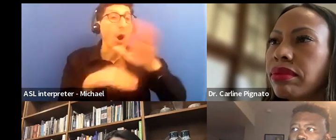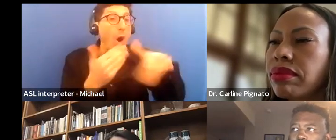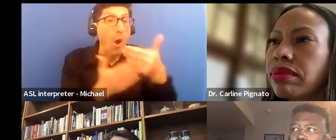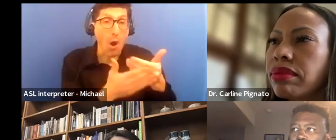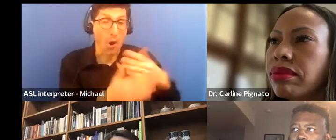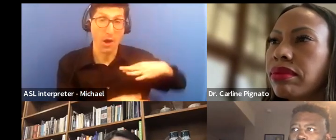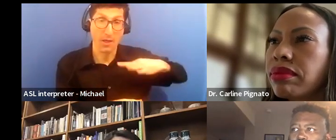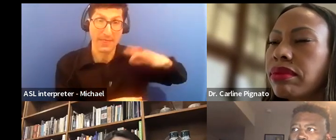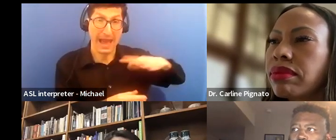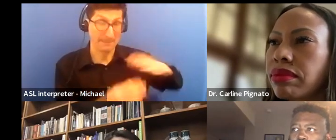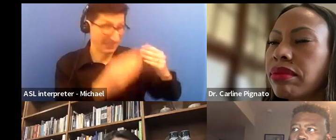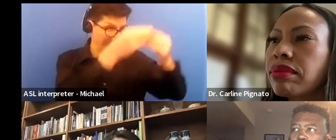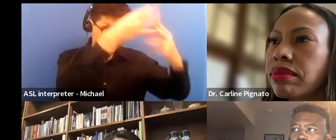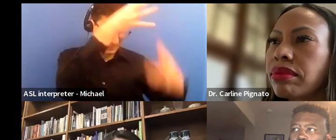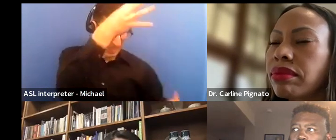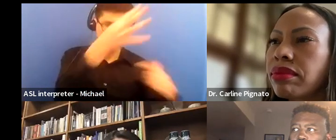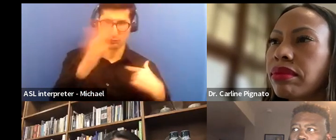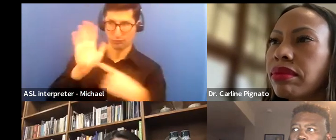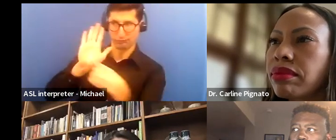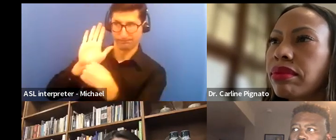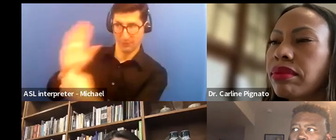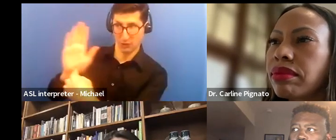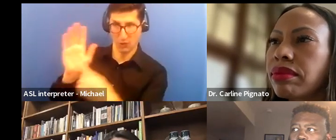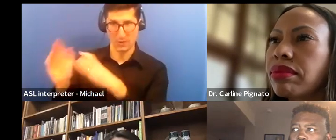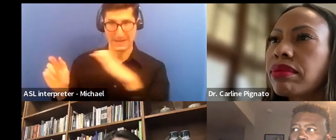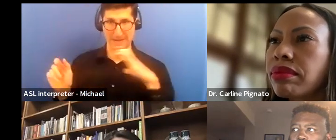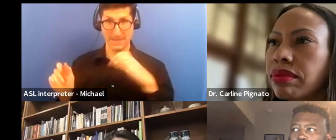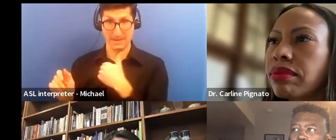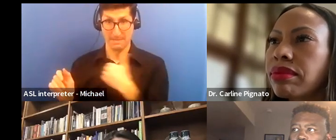their decision making about who they want to actually bring in or not.